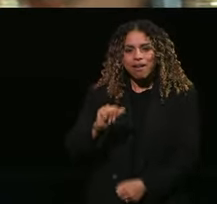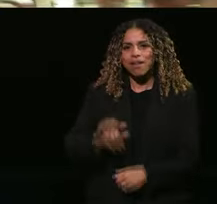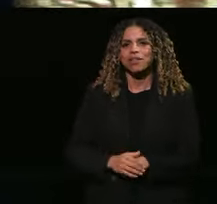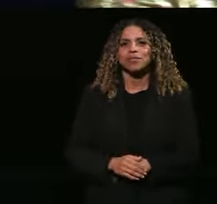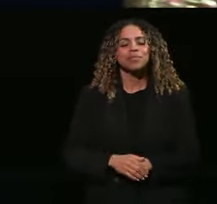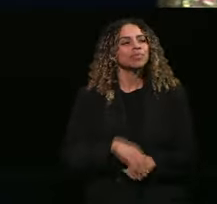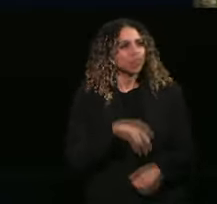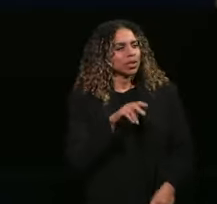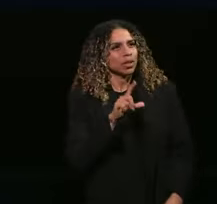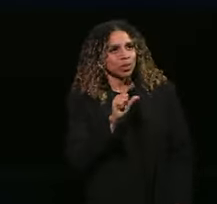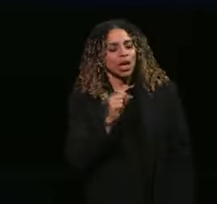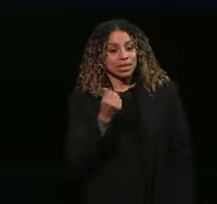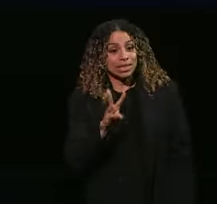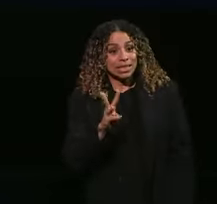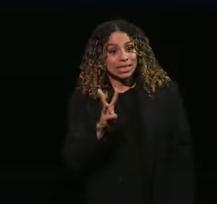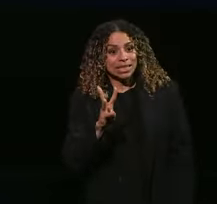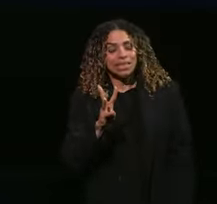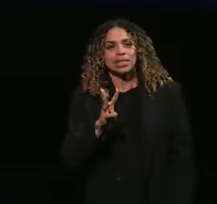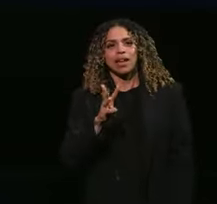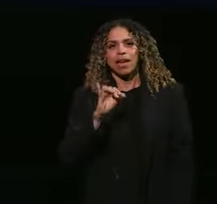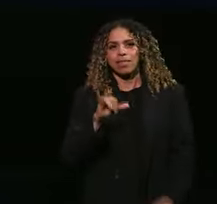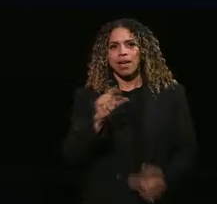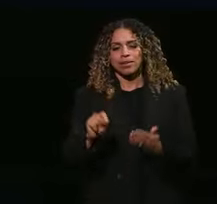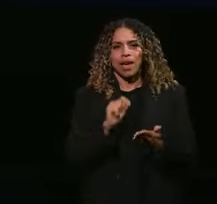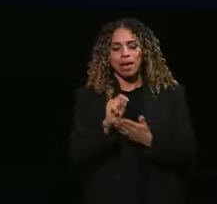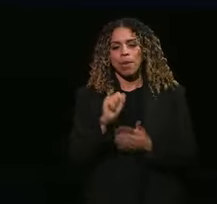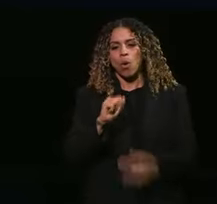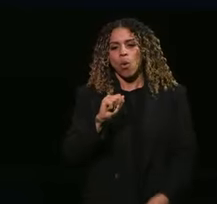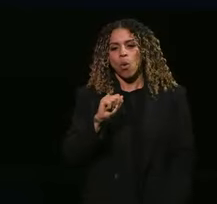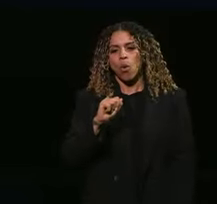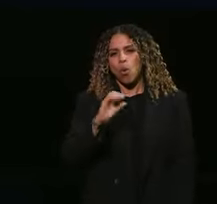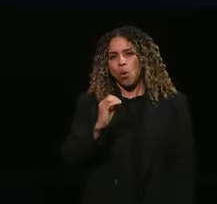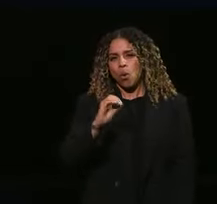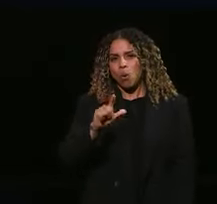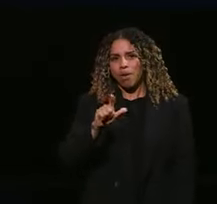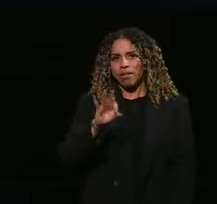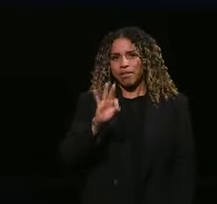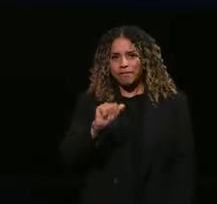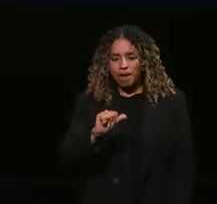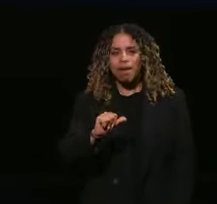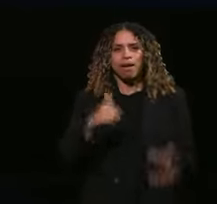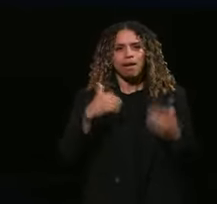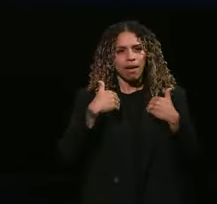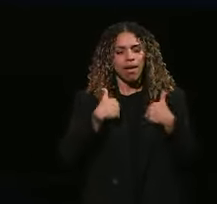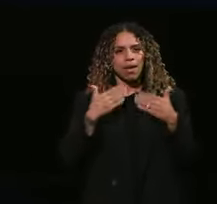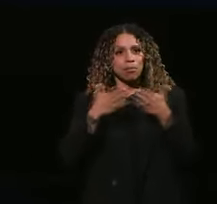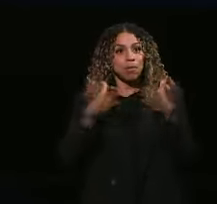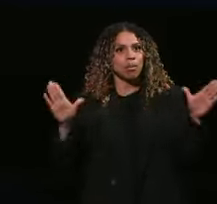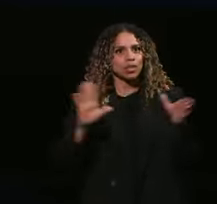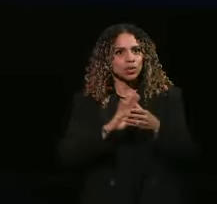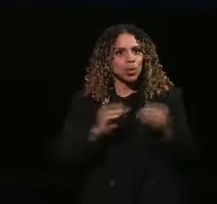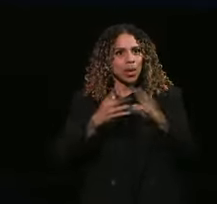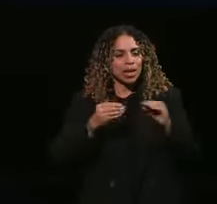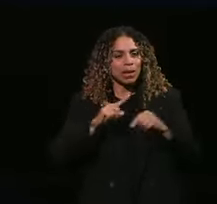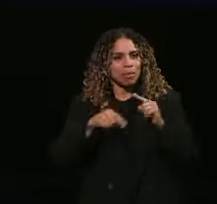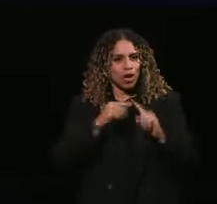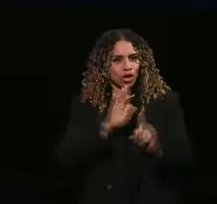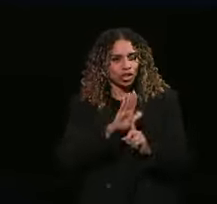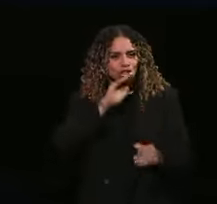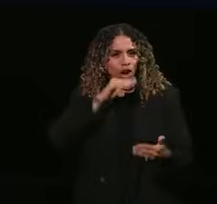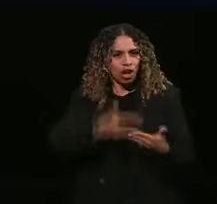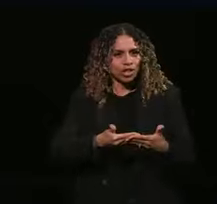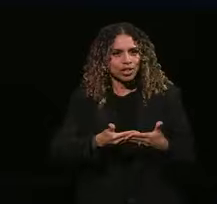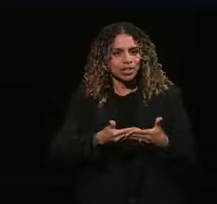was in 2016. At the time, Ulfa made public the story of her daughters. She was all over